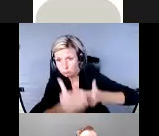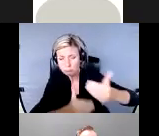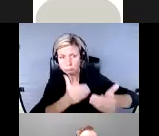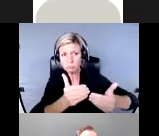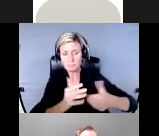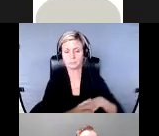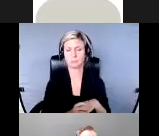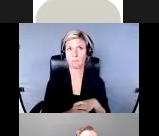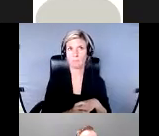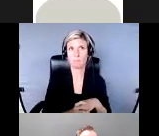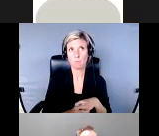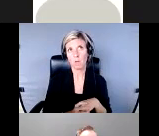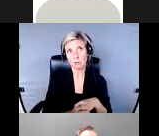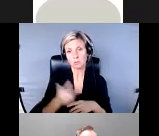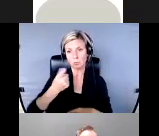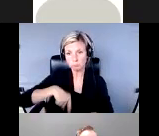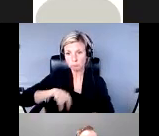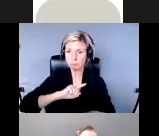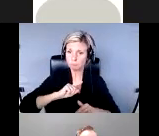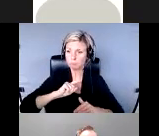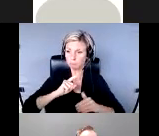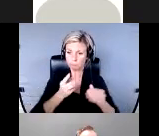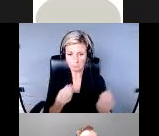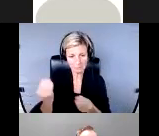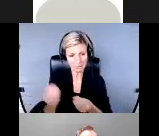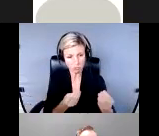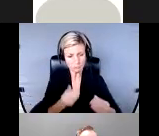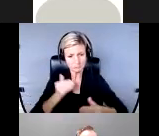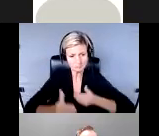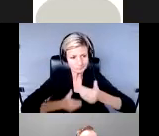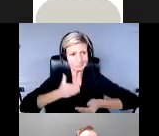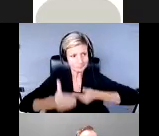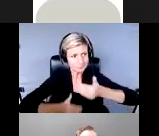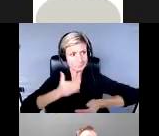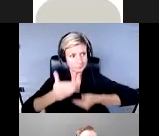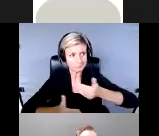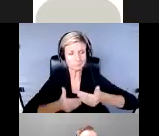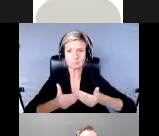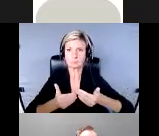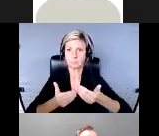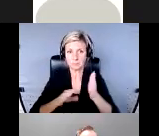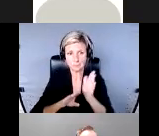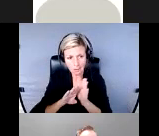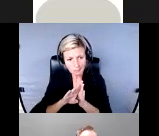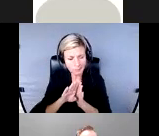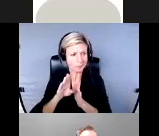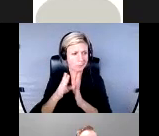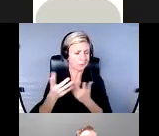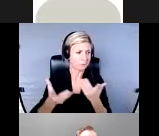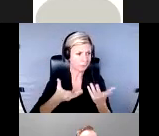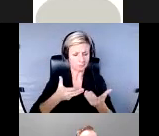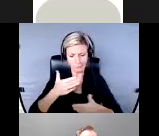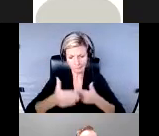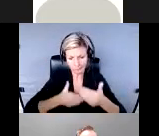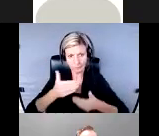as we're sort of moving along the elder mediation career path and development, we sort of look at the second